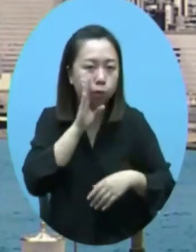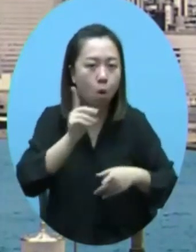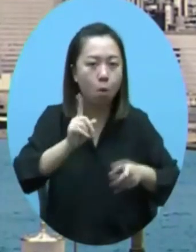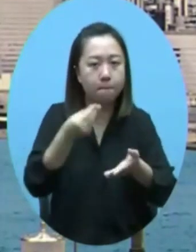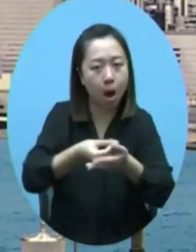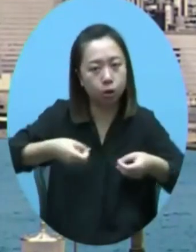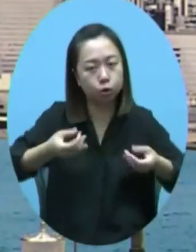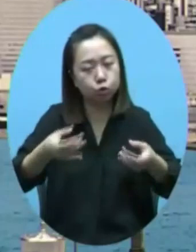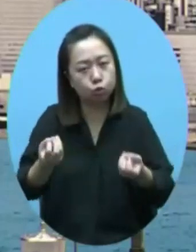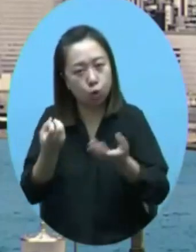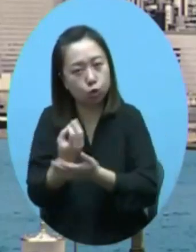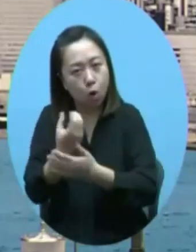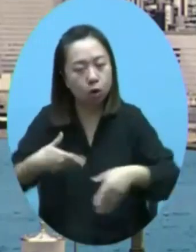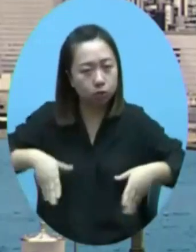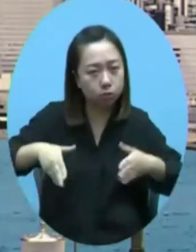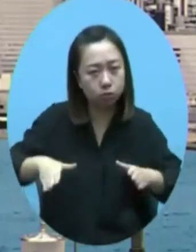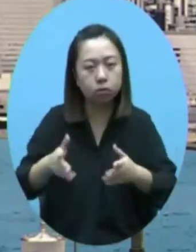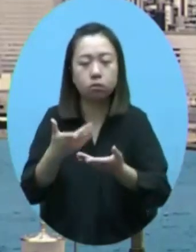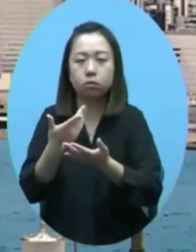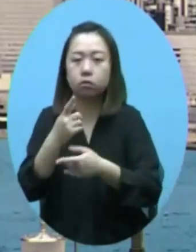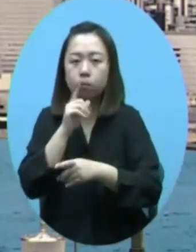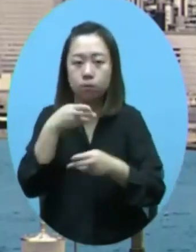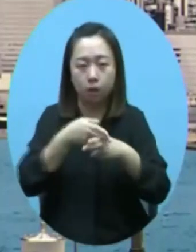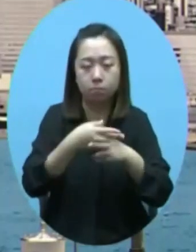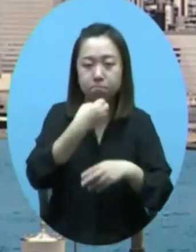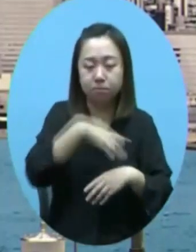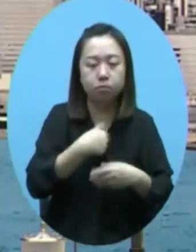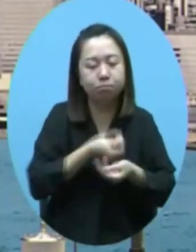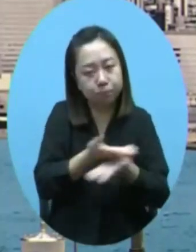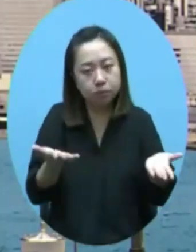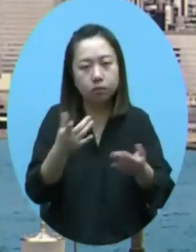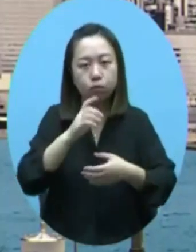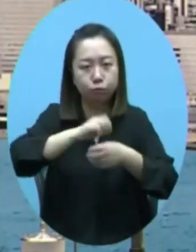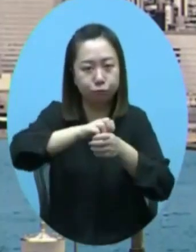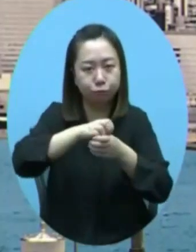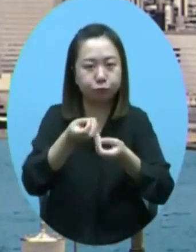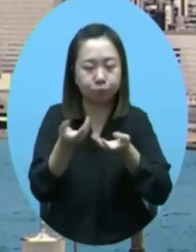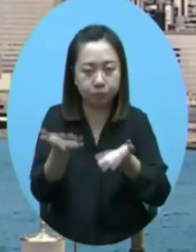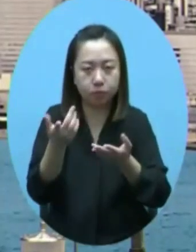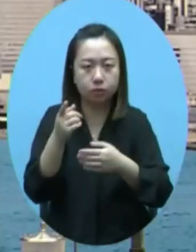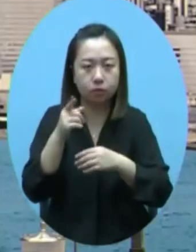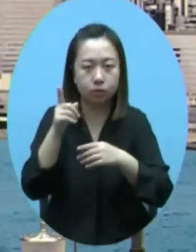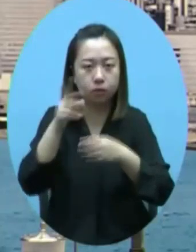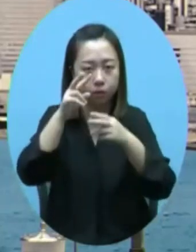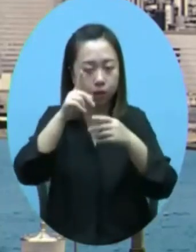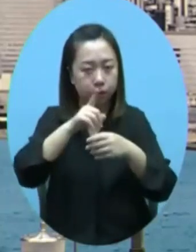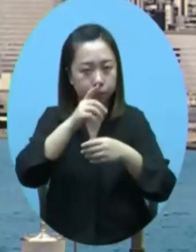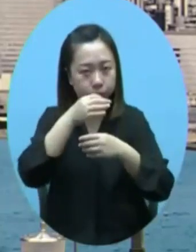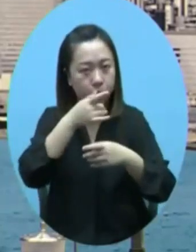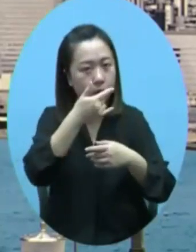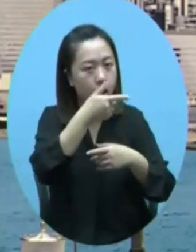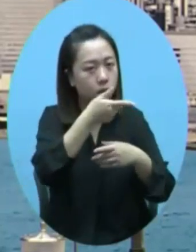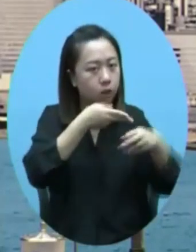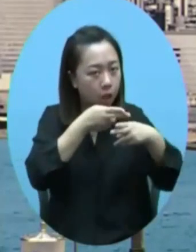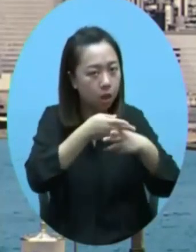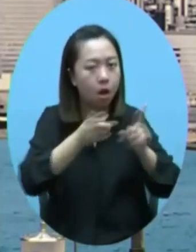visited the shopping center, the wet market, and restaurant at the Shuichun O shopping center. Therefore, we